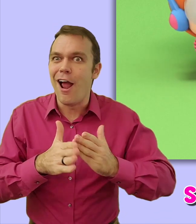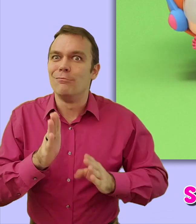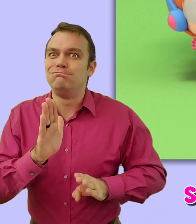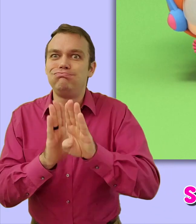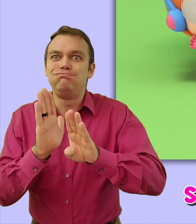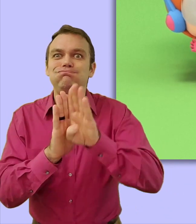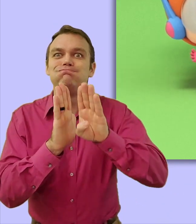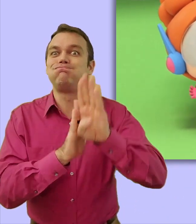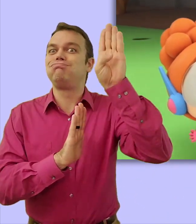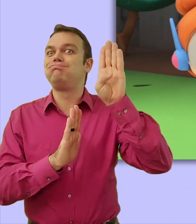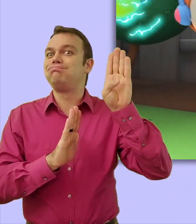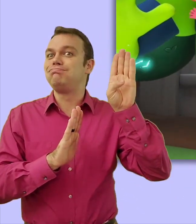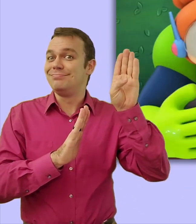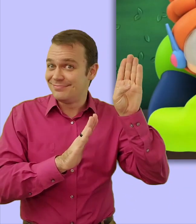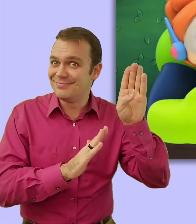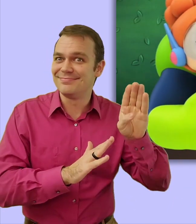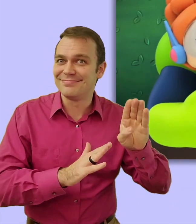better.